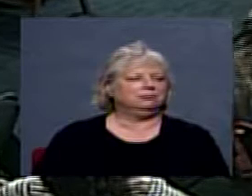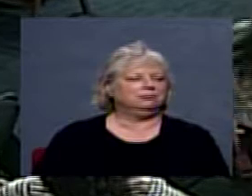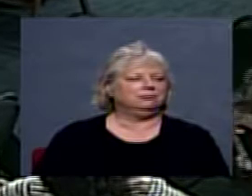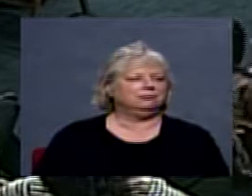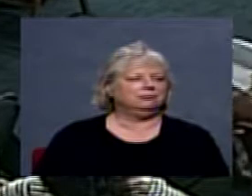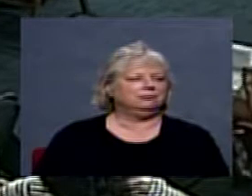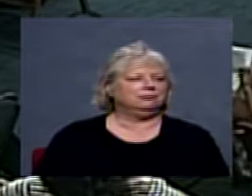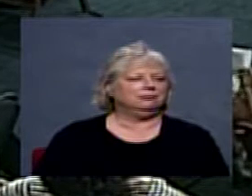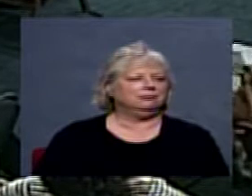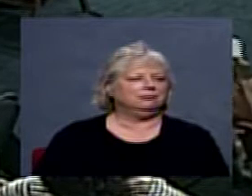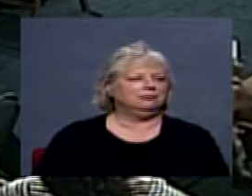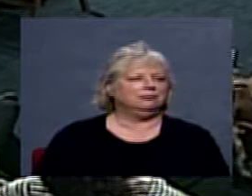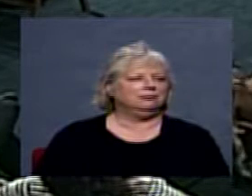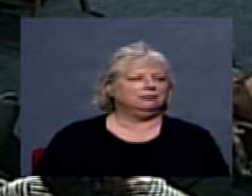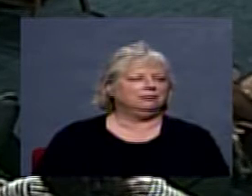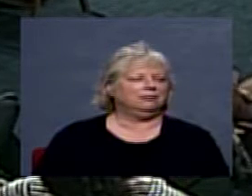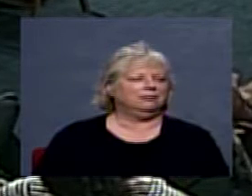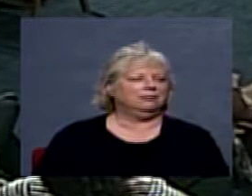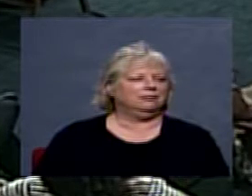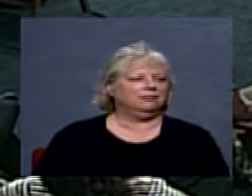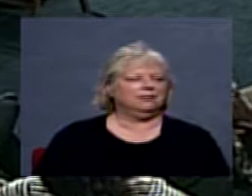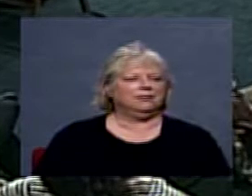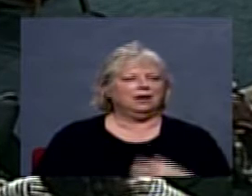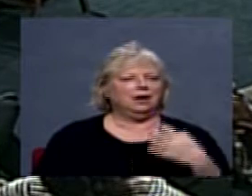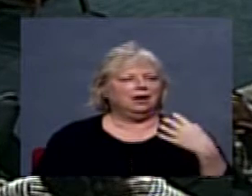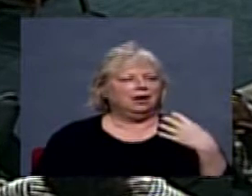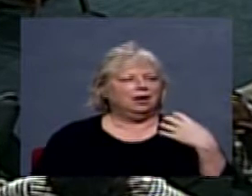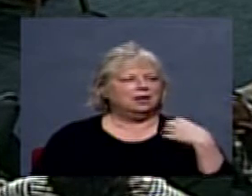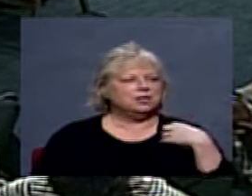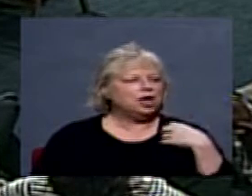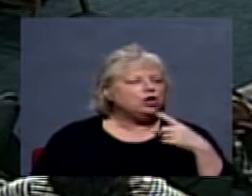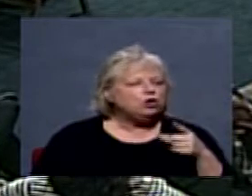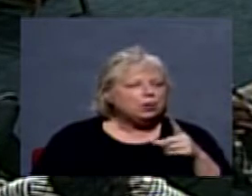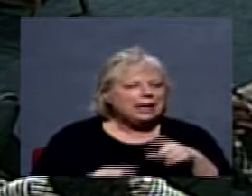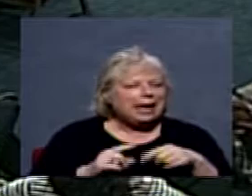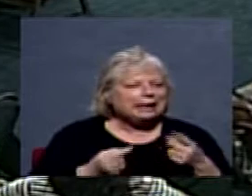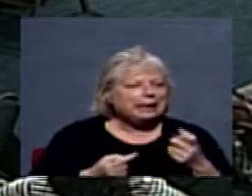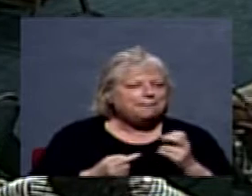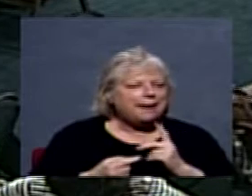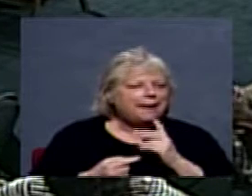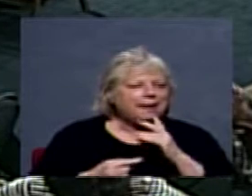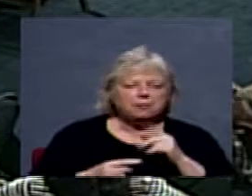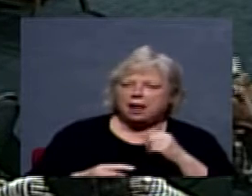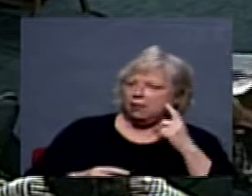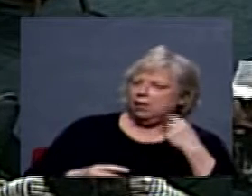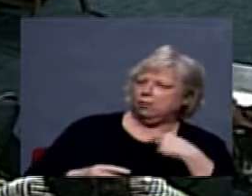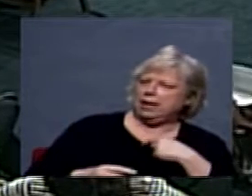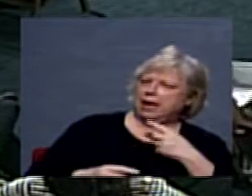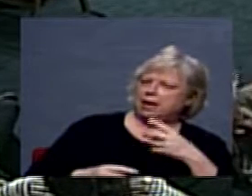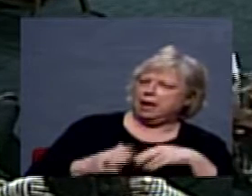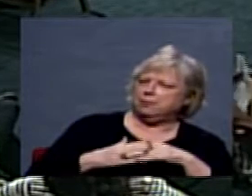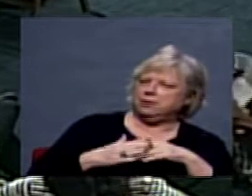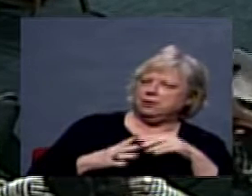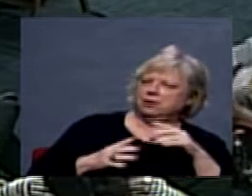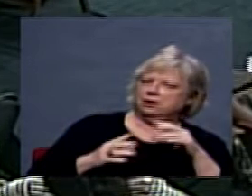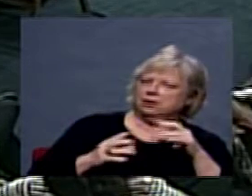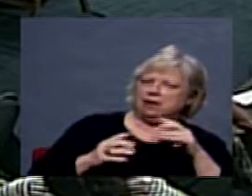Y'all can't come back up. I'm sorry. I thought we had full 20 minutes though. Well,